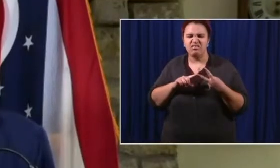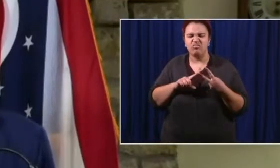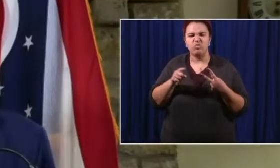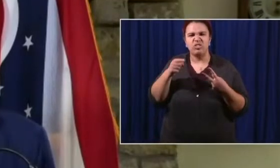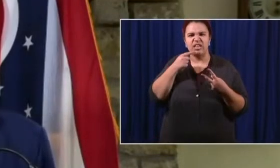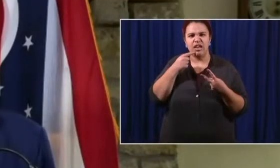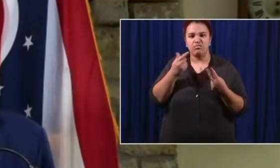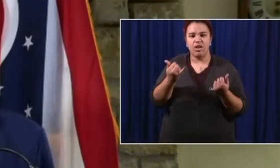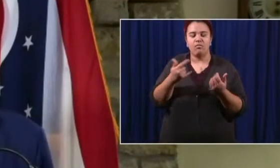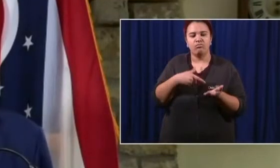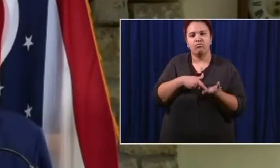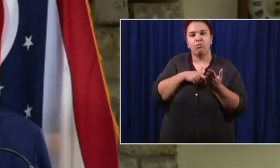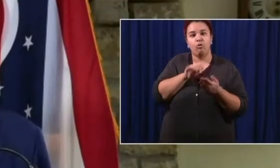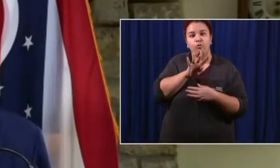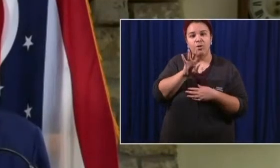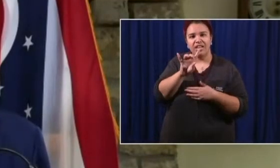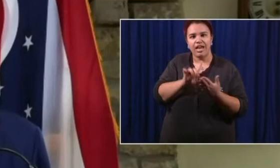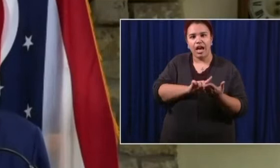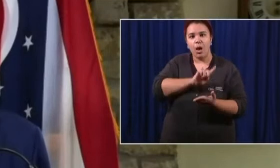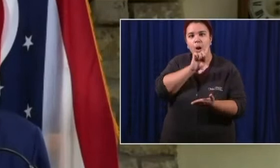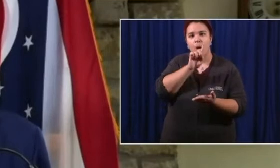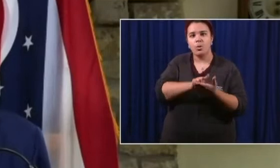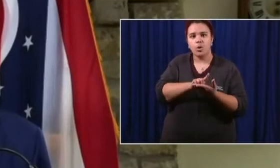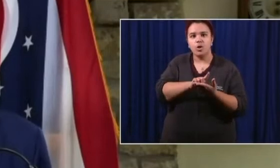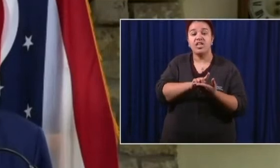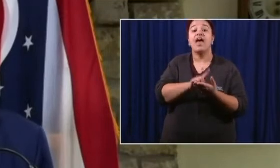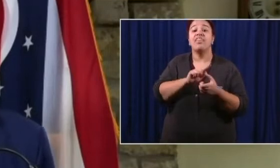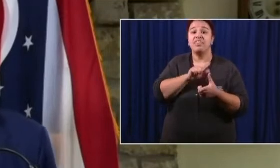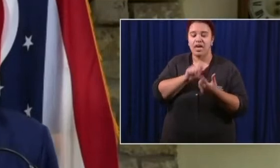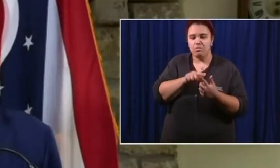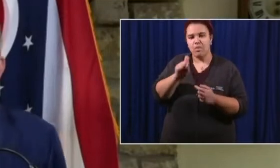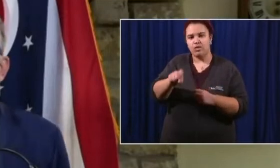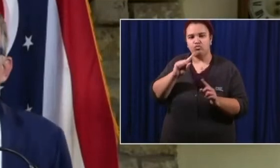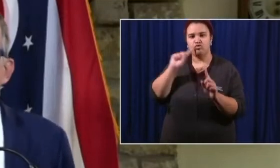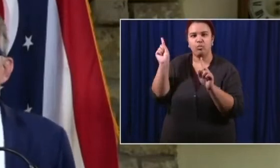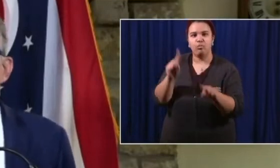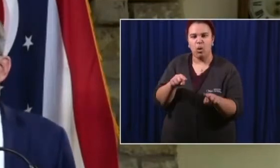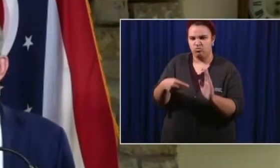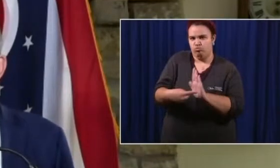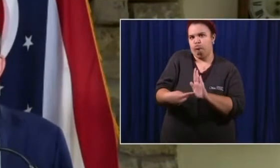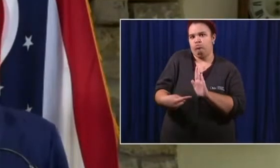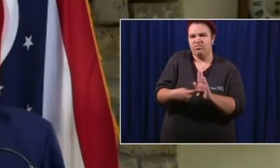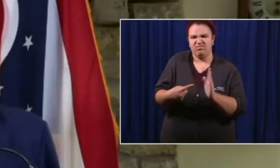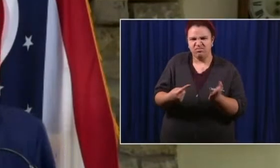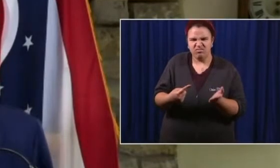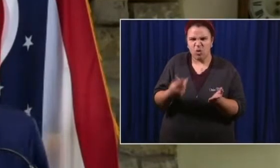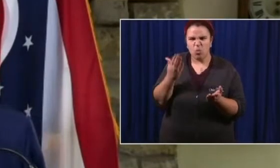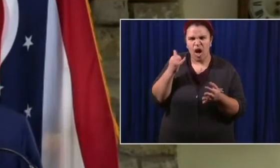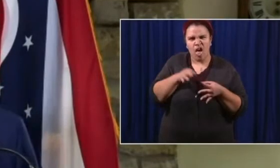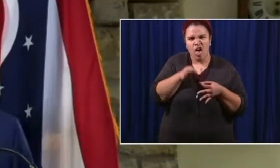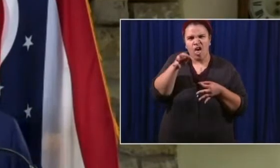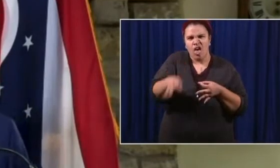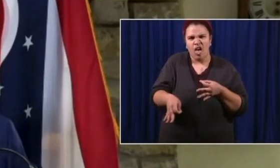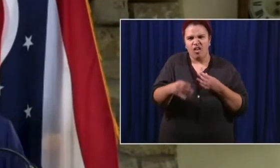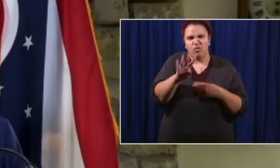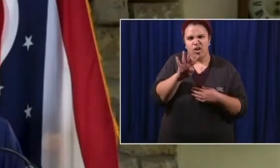data when the virus could still be spreading in that time period? Well, it needs to be reported immediately. It needs